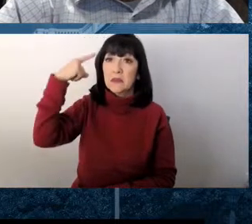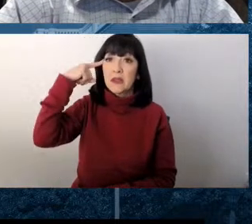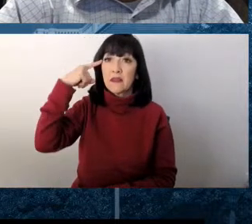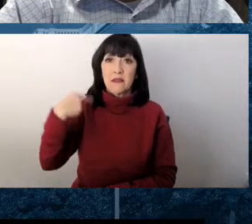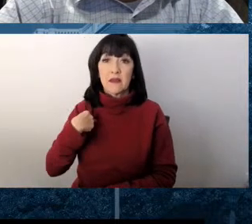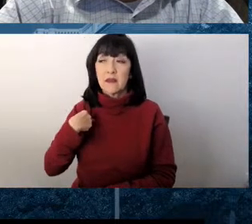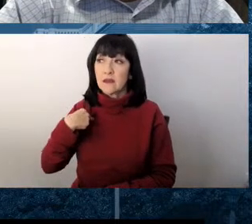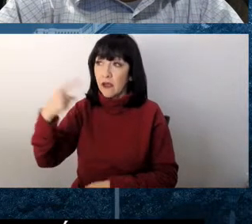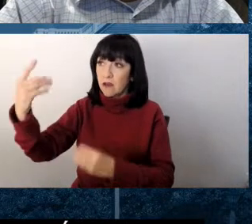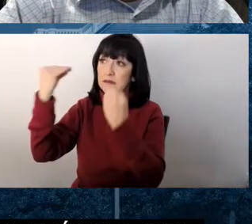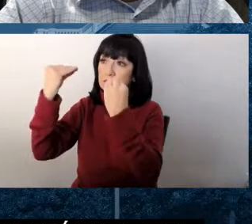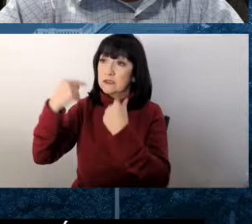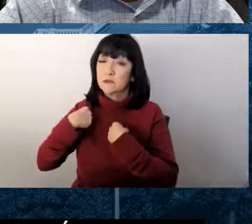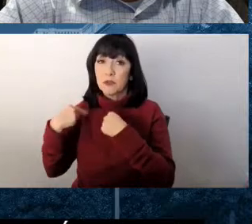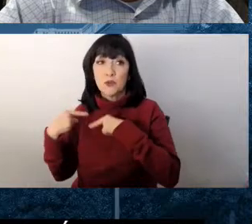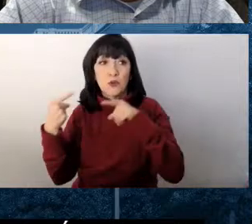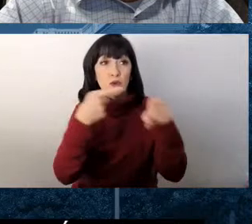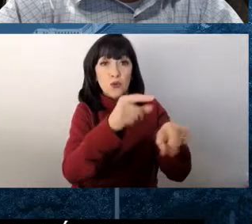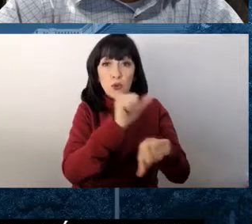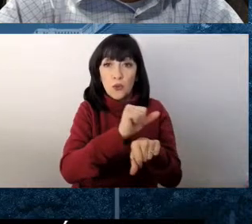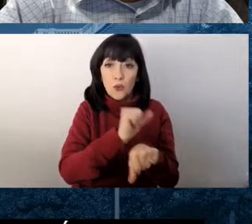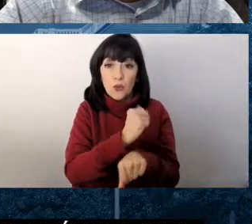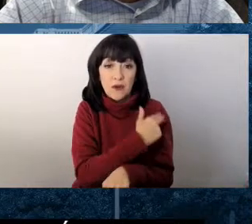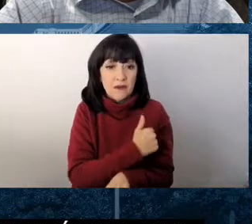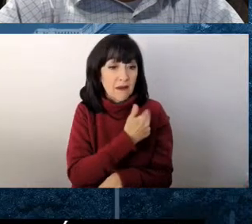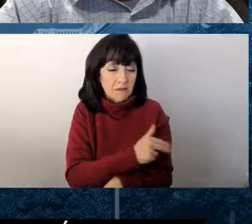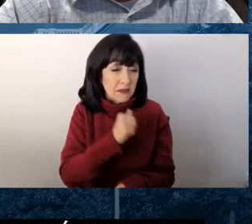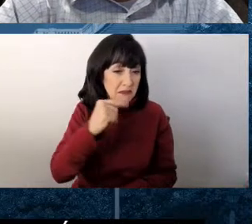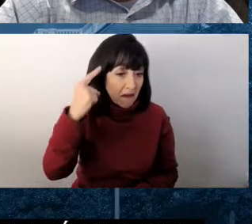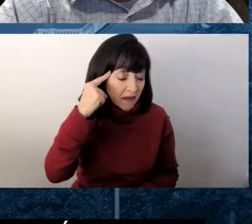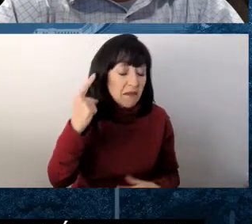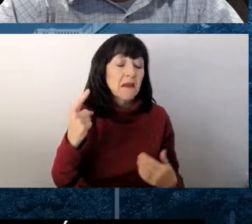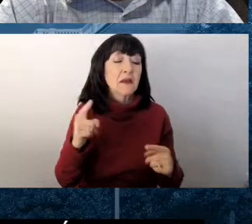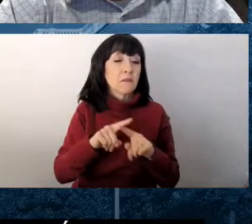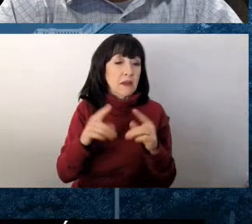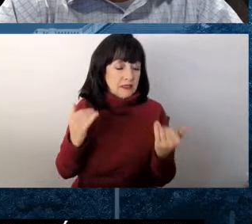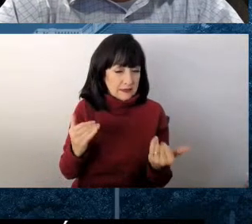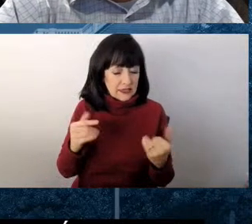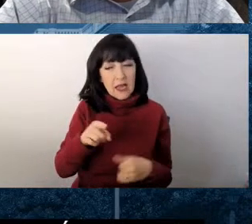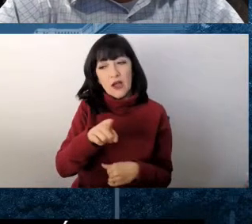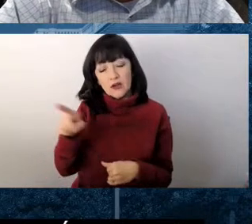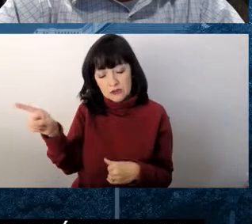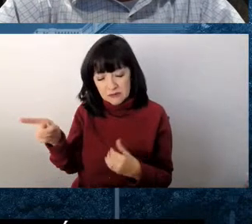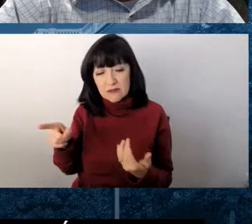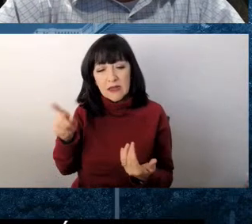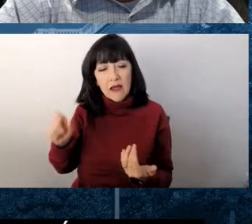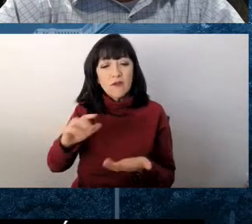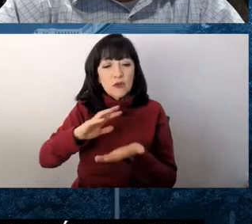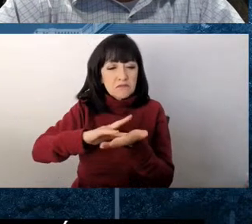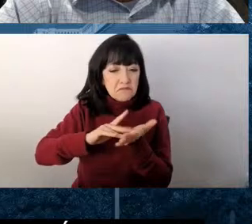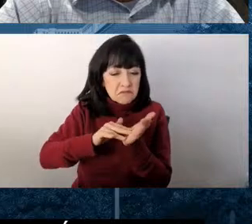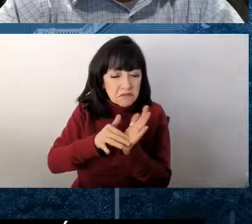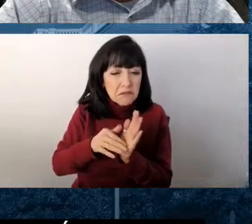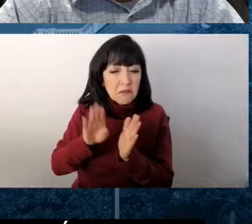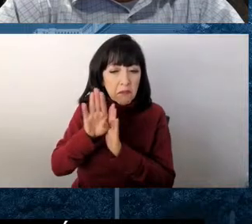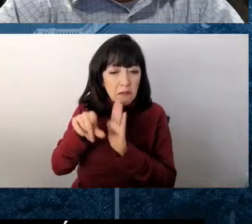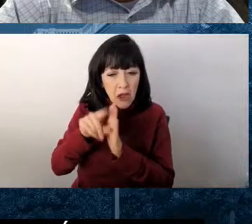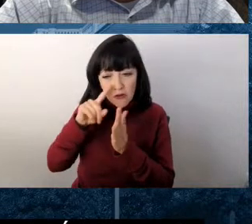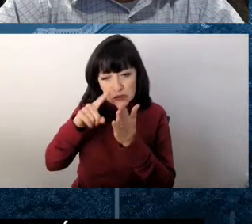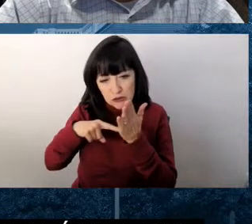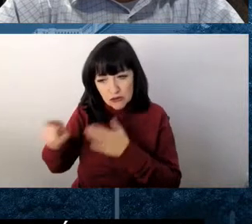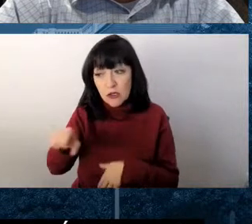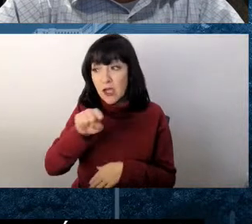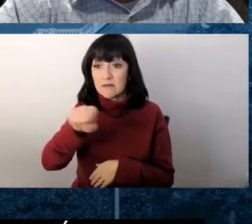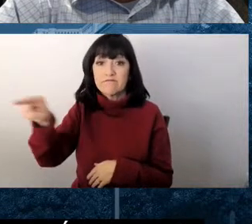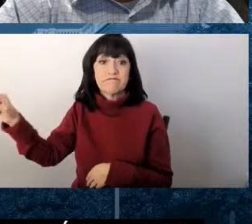clinical hours last week in facilities, having to get their background checks done, their vaccinations done. So a hectic 2 weeks to start the new year,